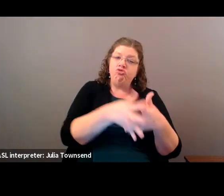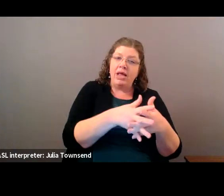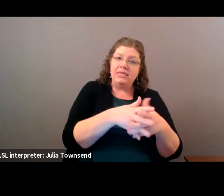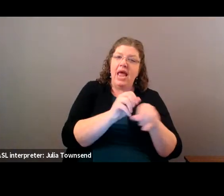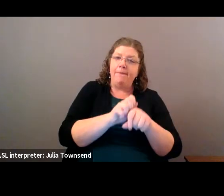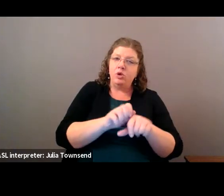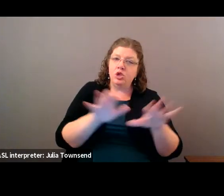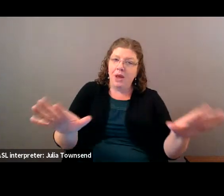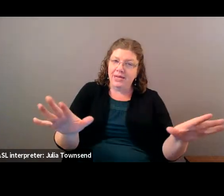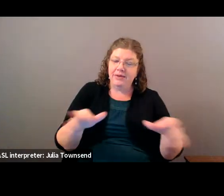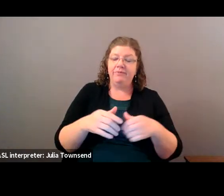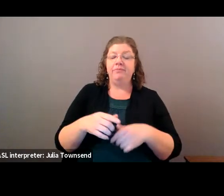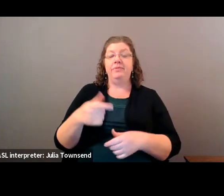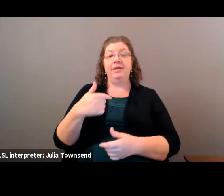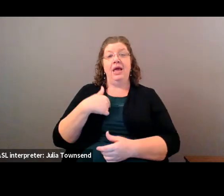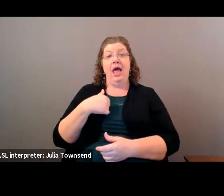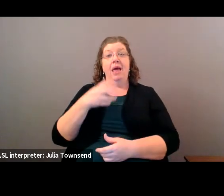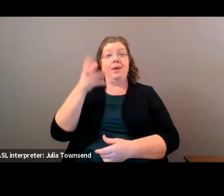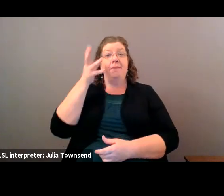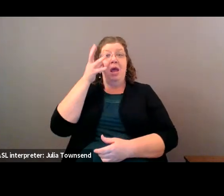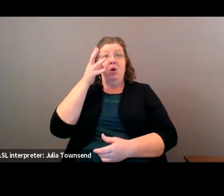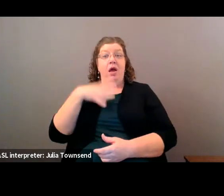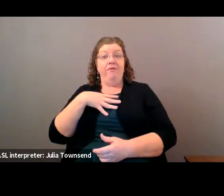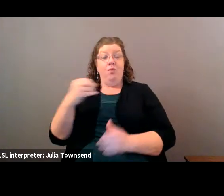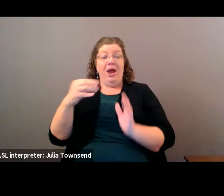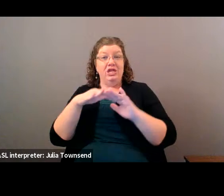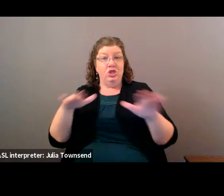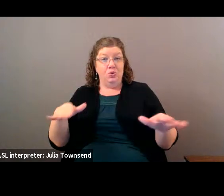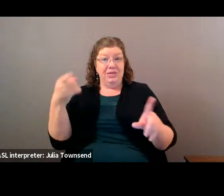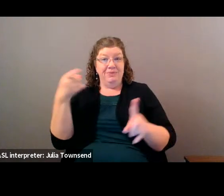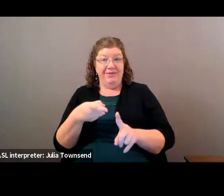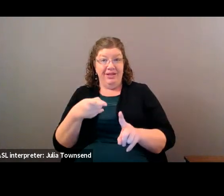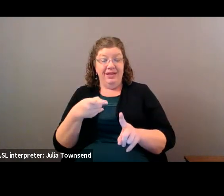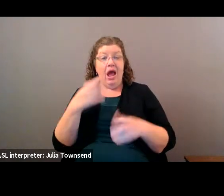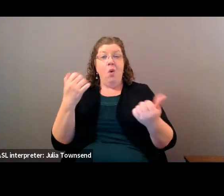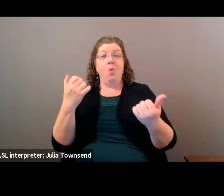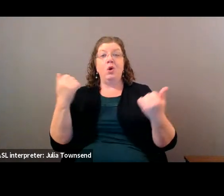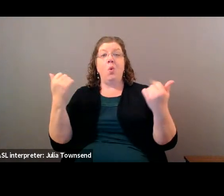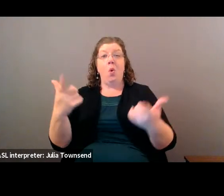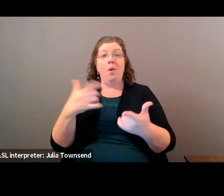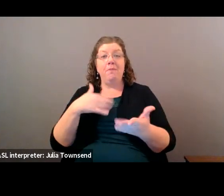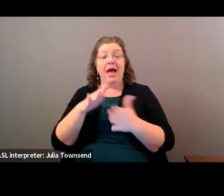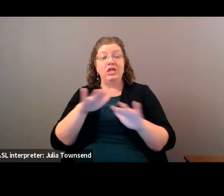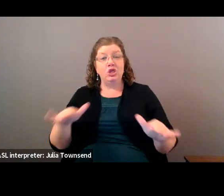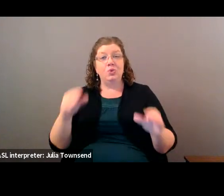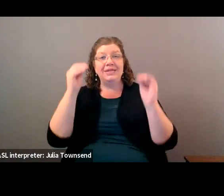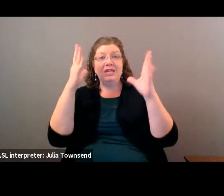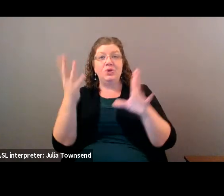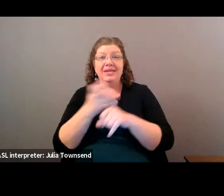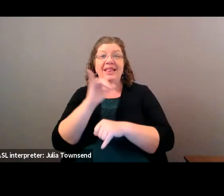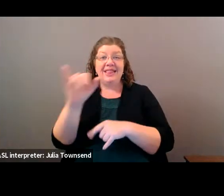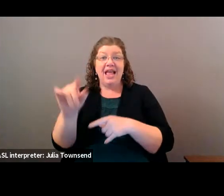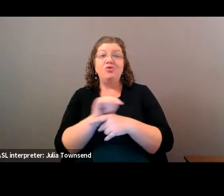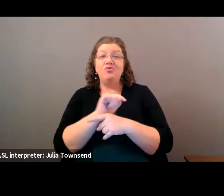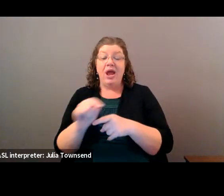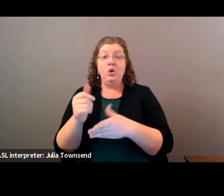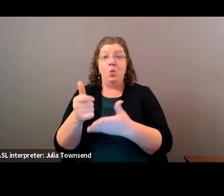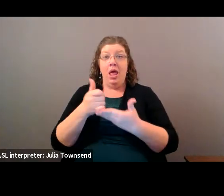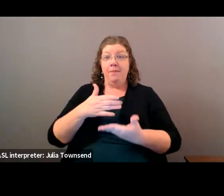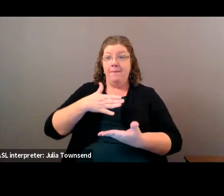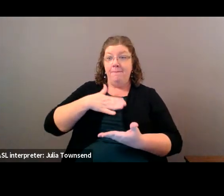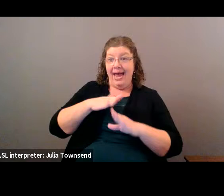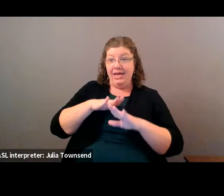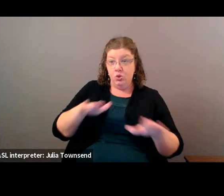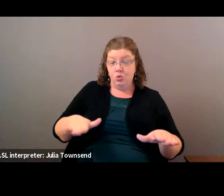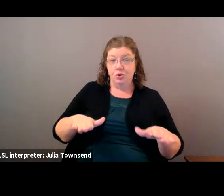to state that as a parent of white children, specifically, I want all my children's teachers to receive this kind of training to help my children and